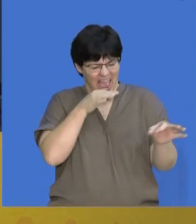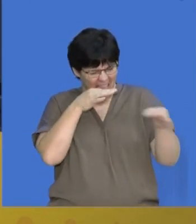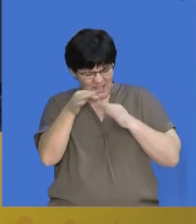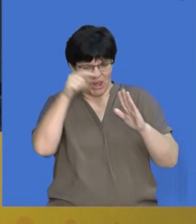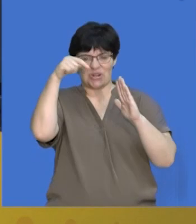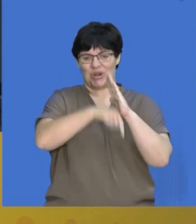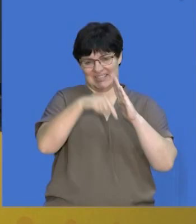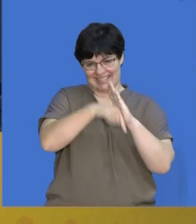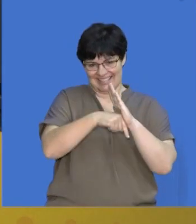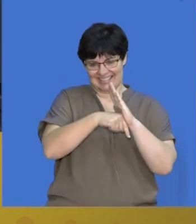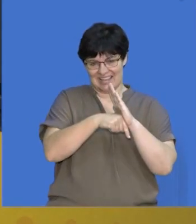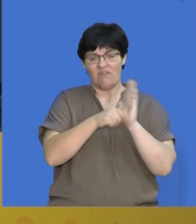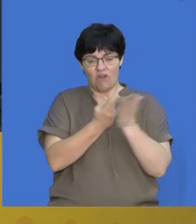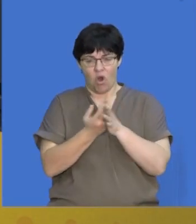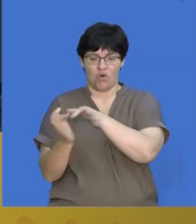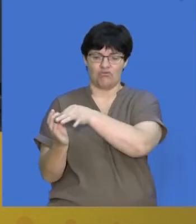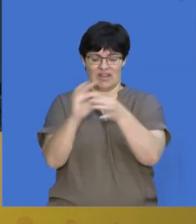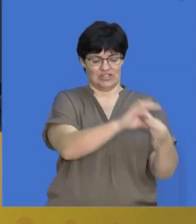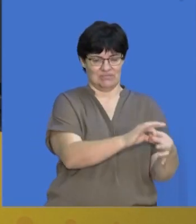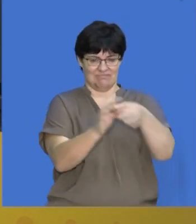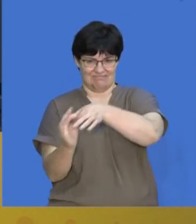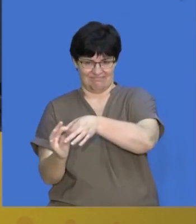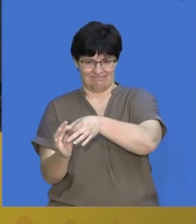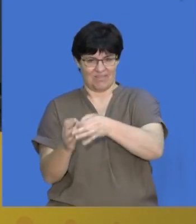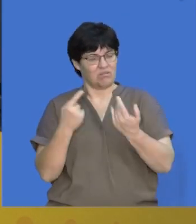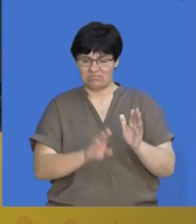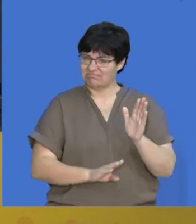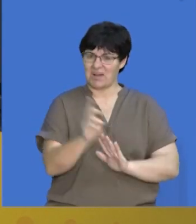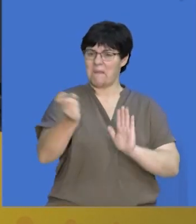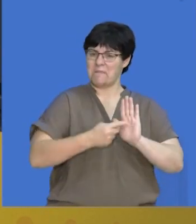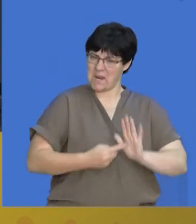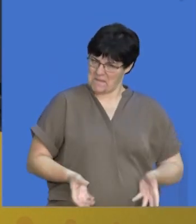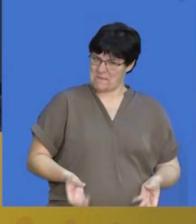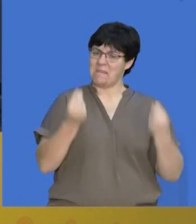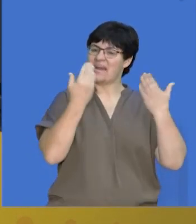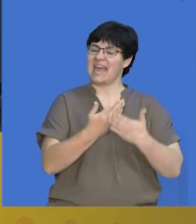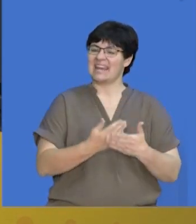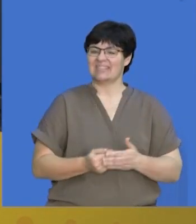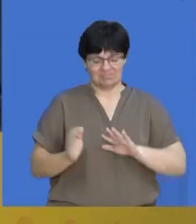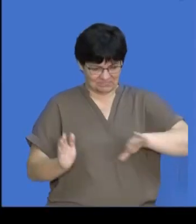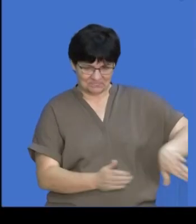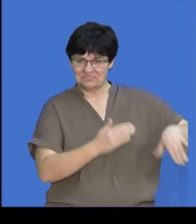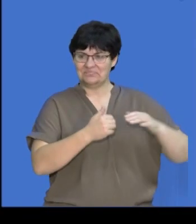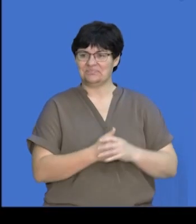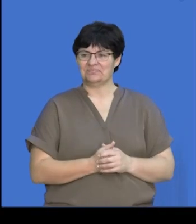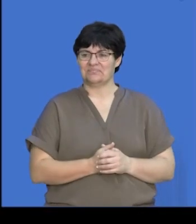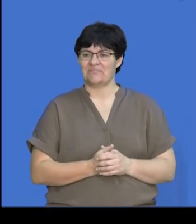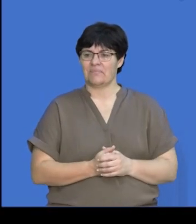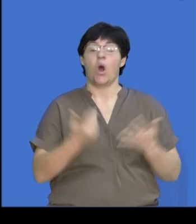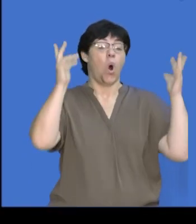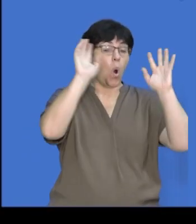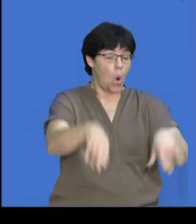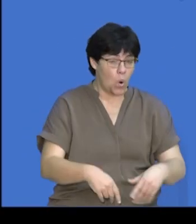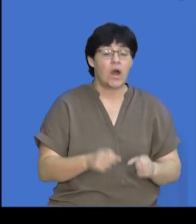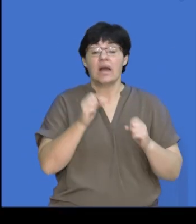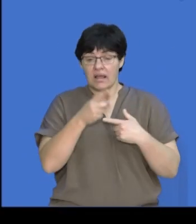content in terms of a relationship. You're on your way to a better mark. Let's move on. Oh yes, and